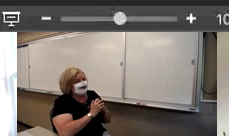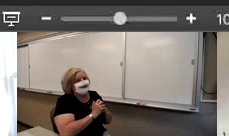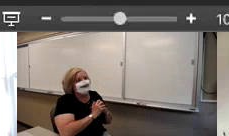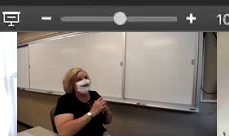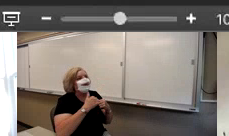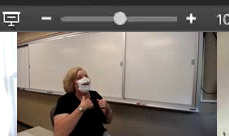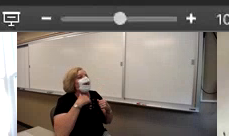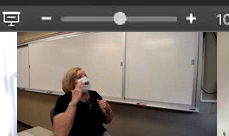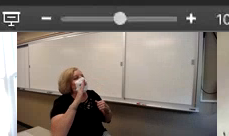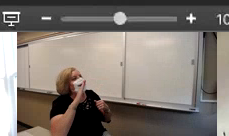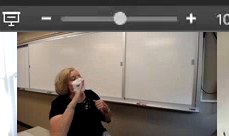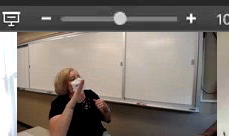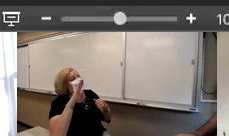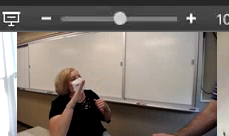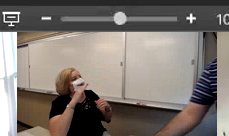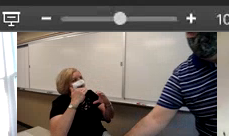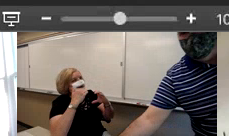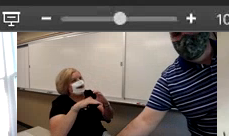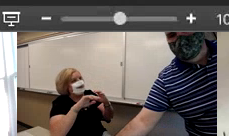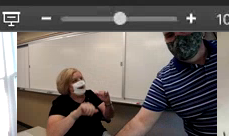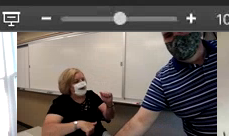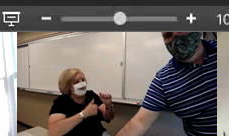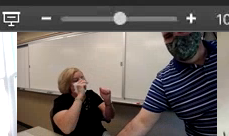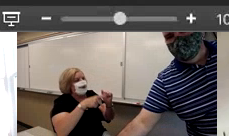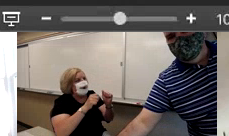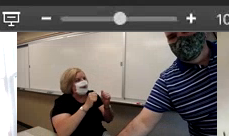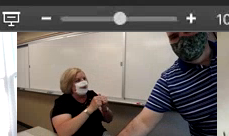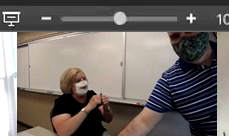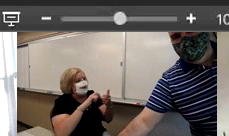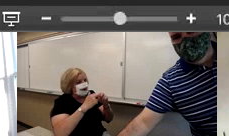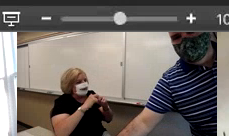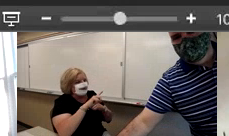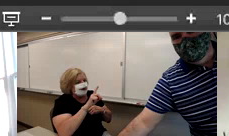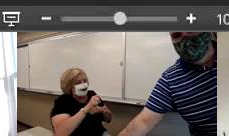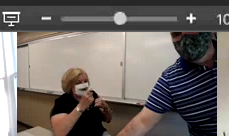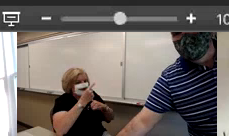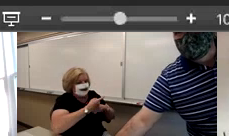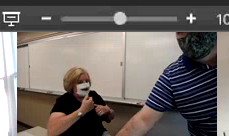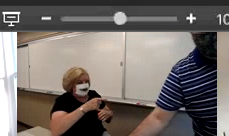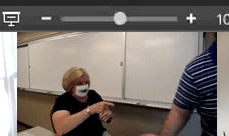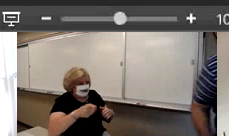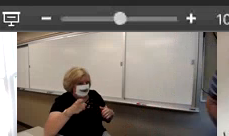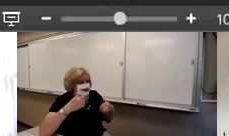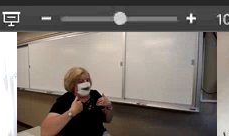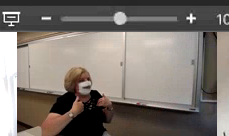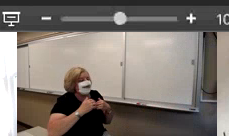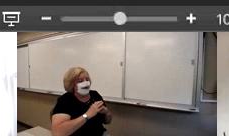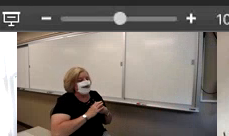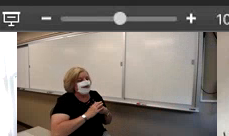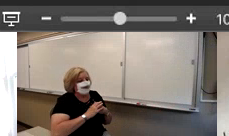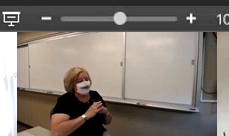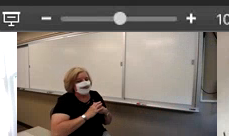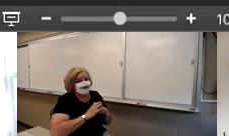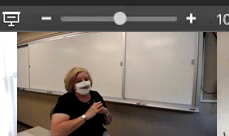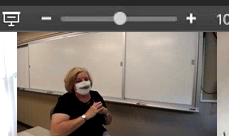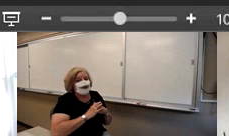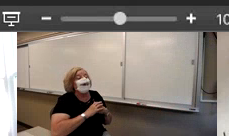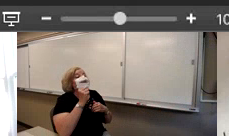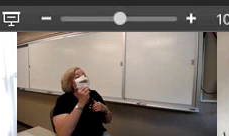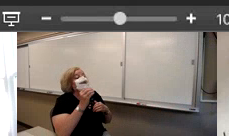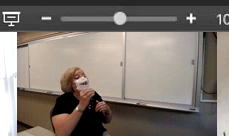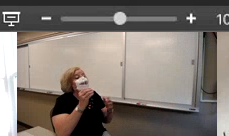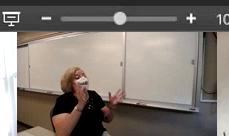I'll send up a follow-up too with some of the issues and things or questions that we have kind of move out. So